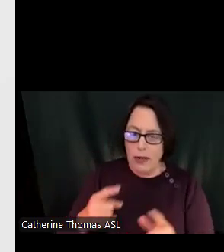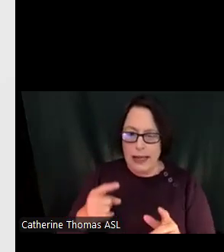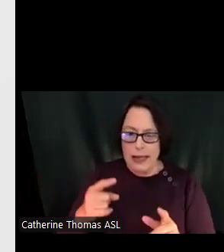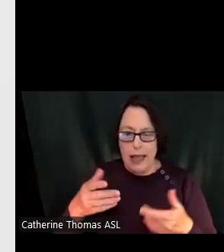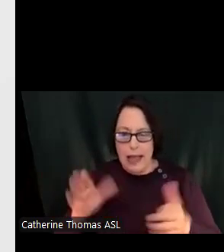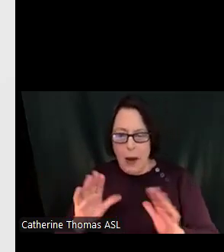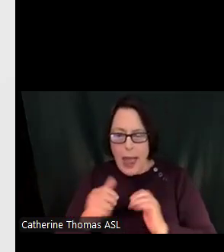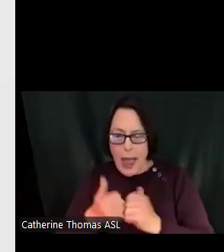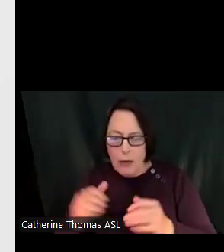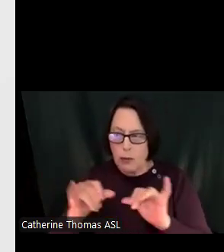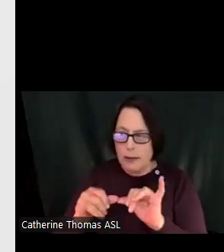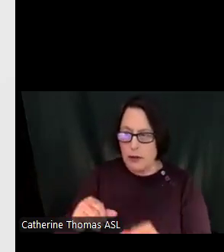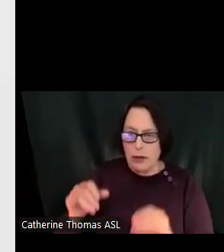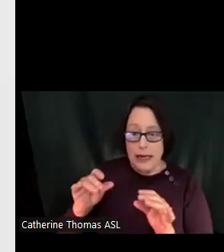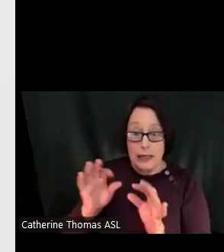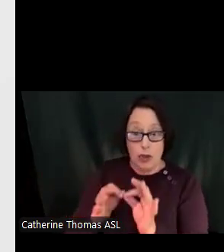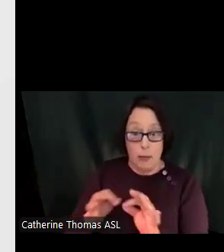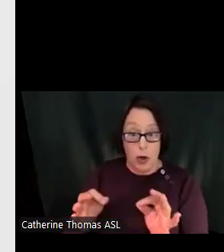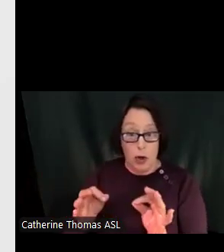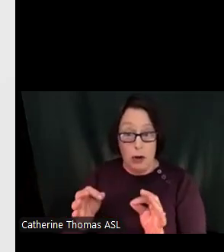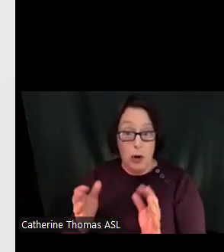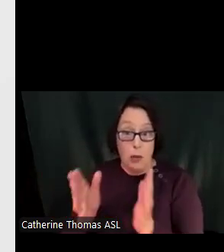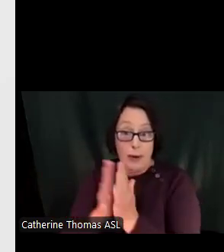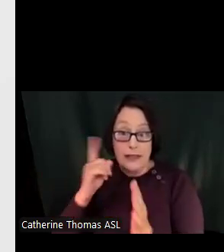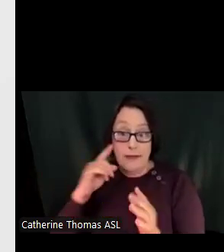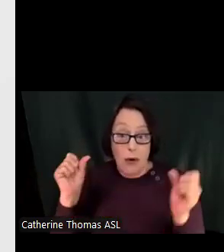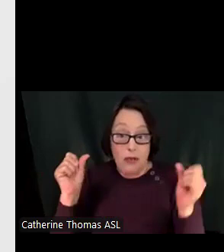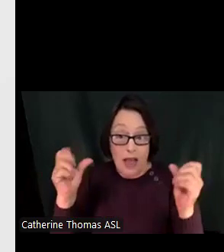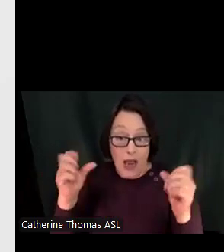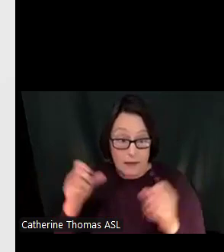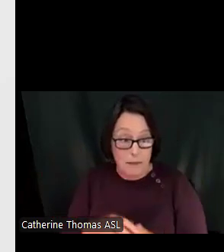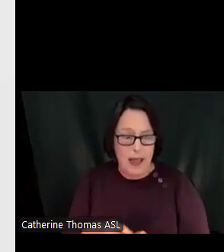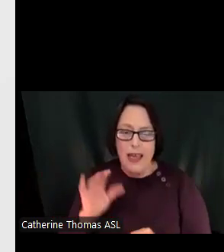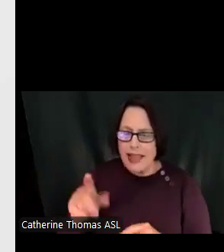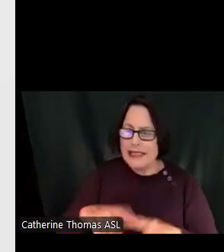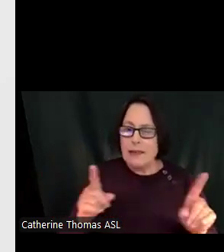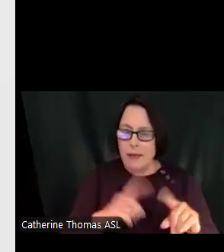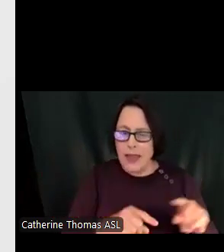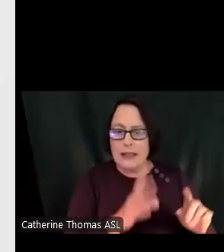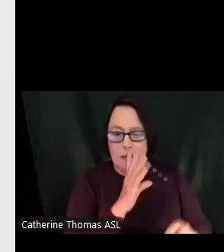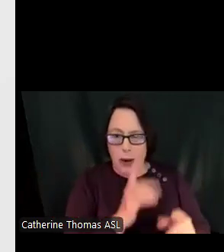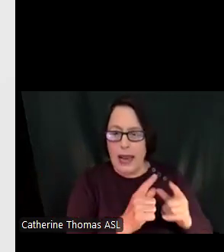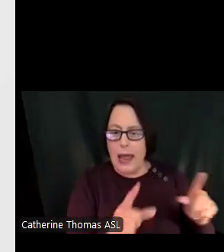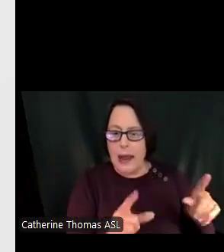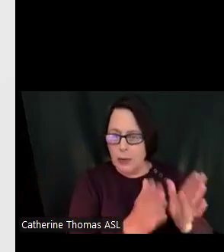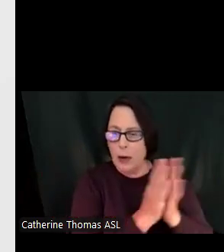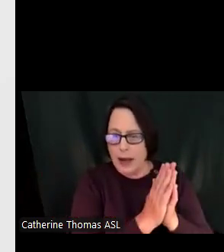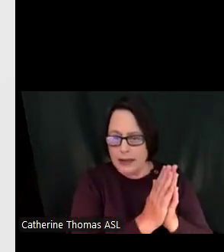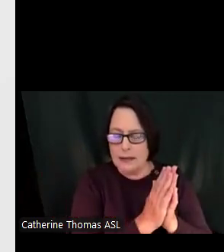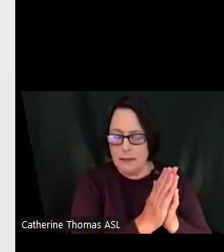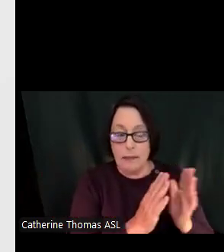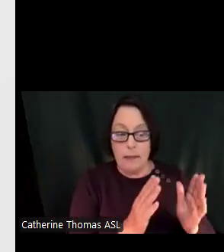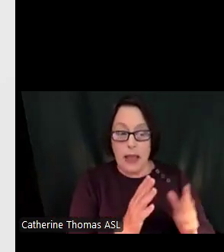of a sign language interpreter request. These definitions differ from our spoken language request and were determined the